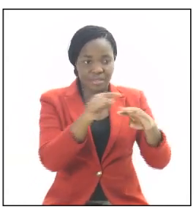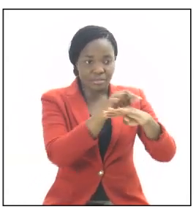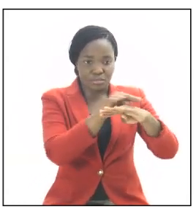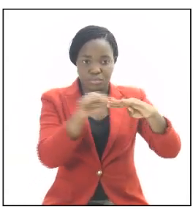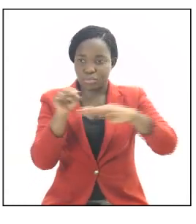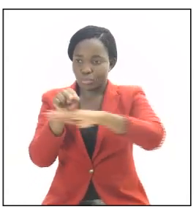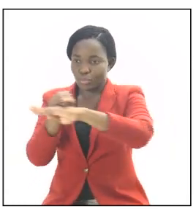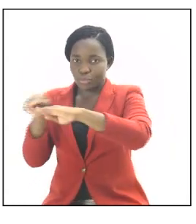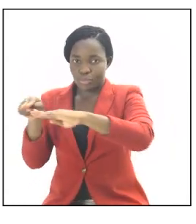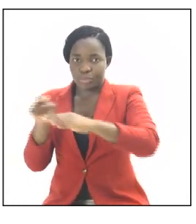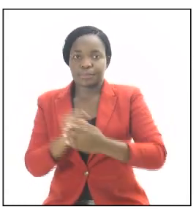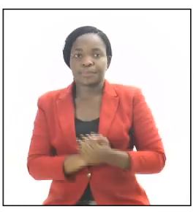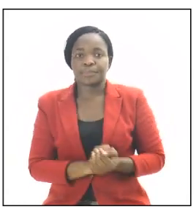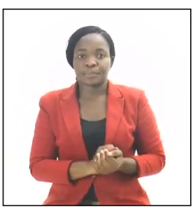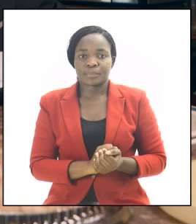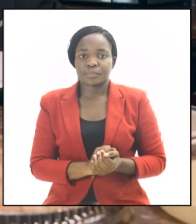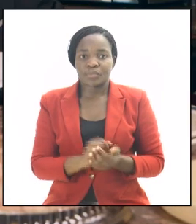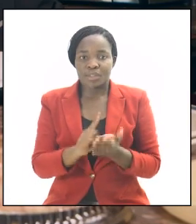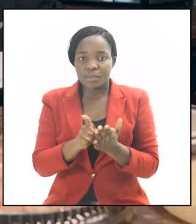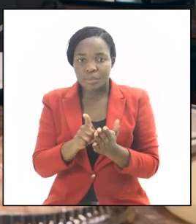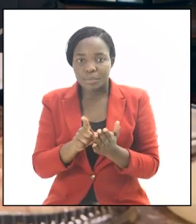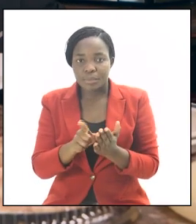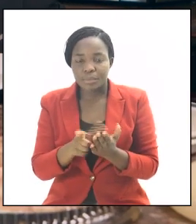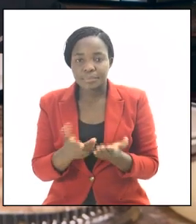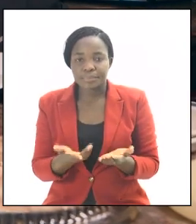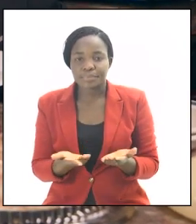that. Where is the compass?